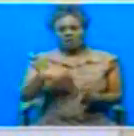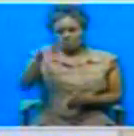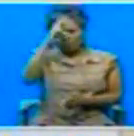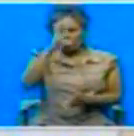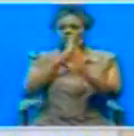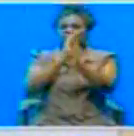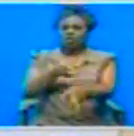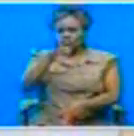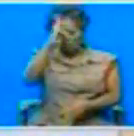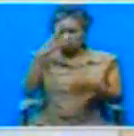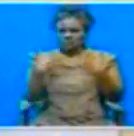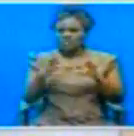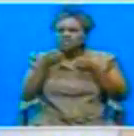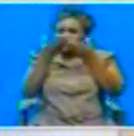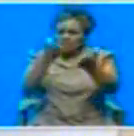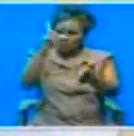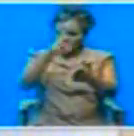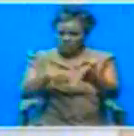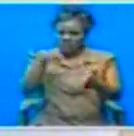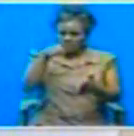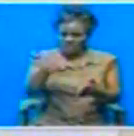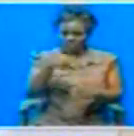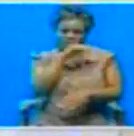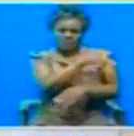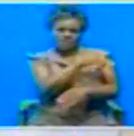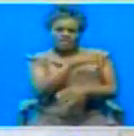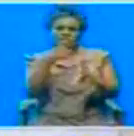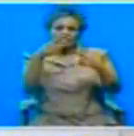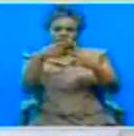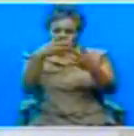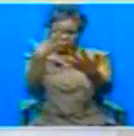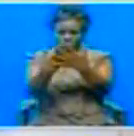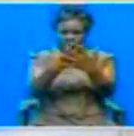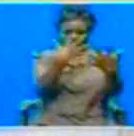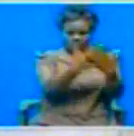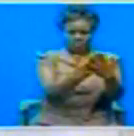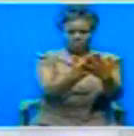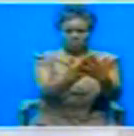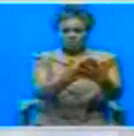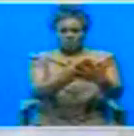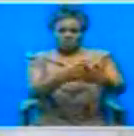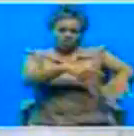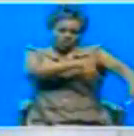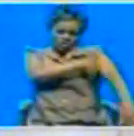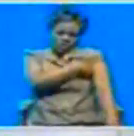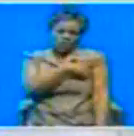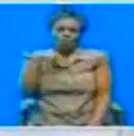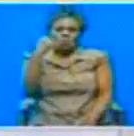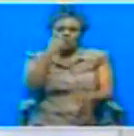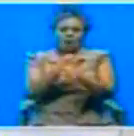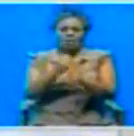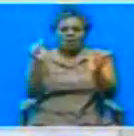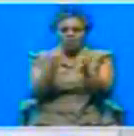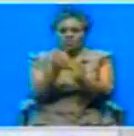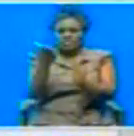Hola, and they informed us they're leaving this evening to arrest the area chief who collaborated with